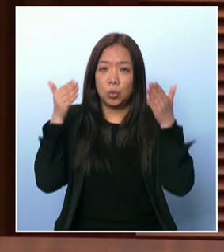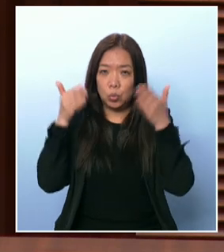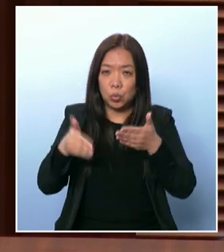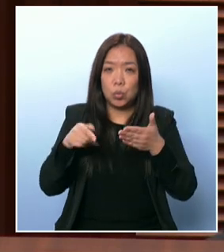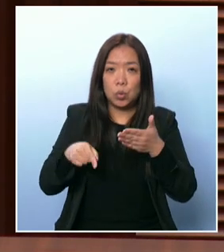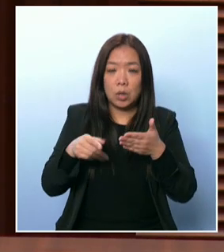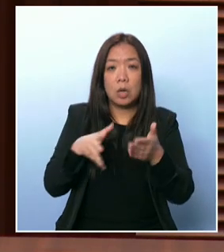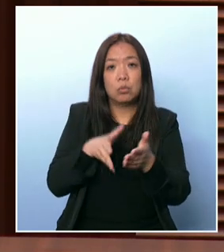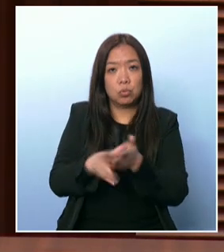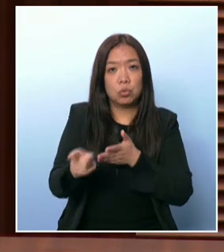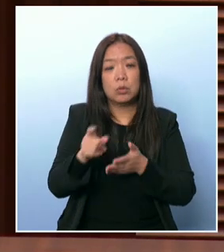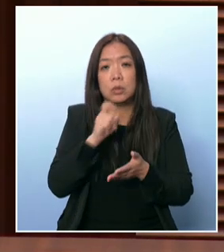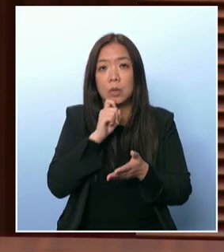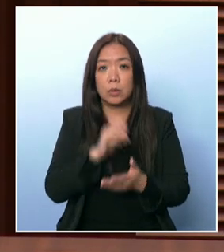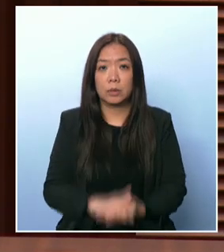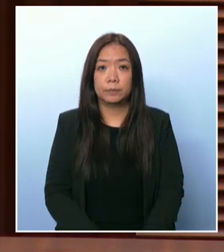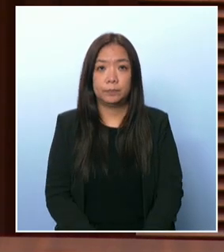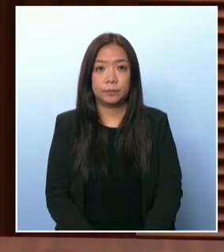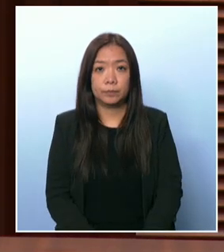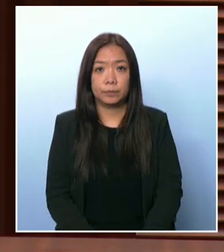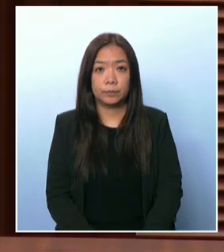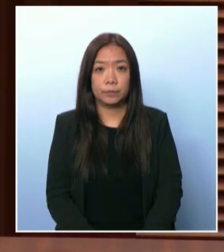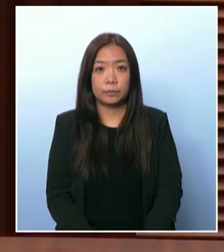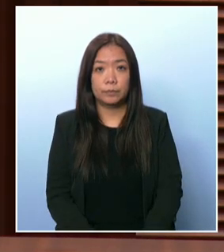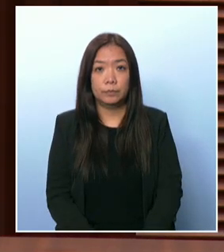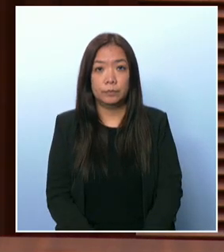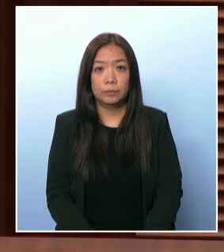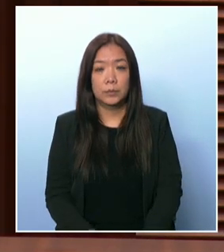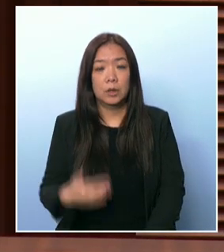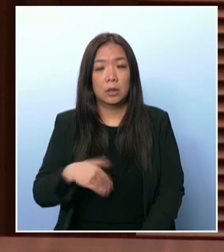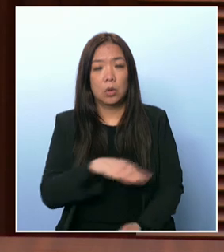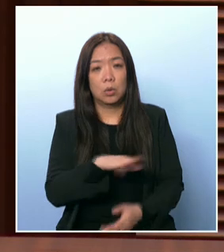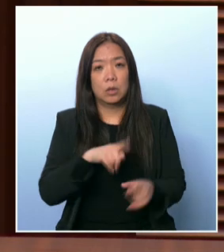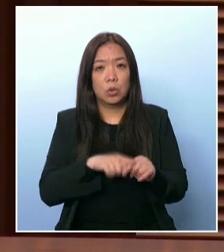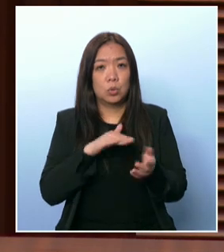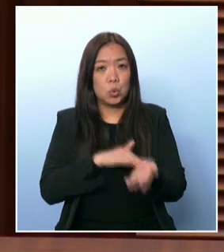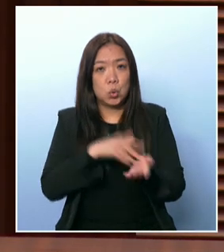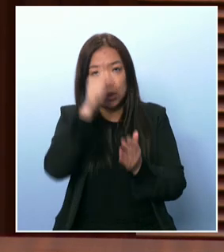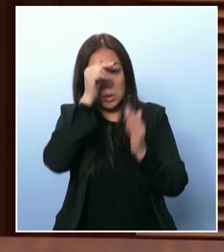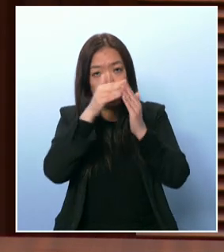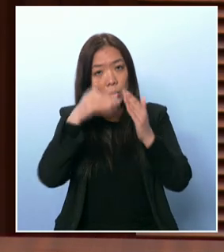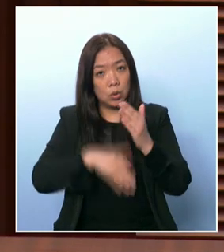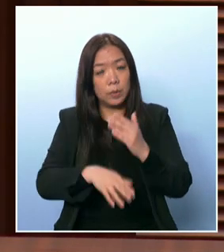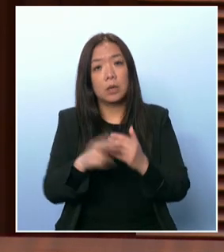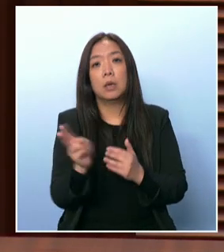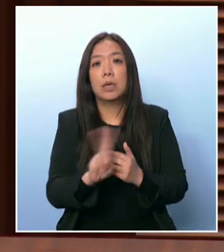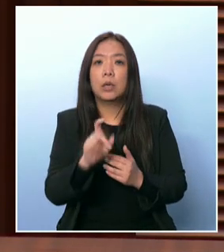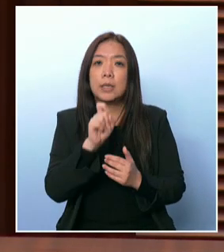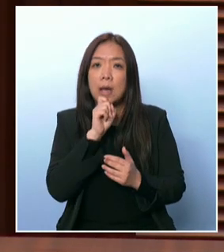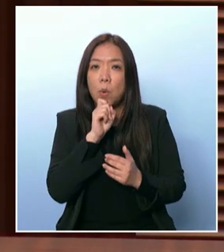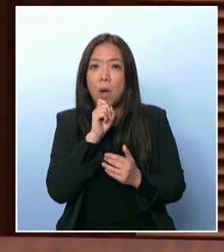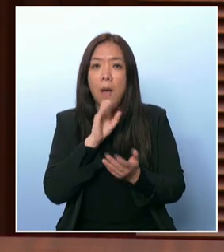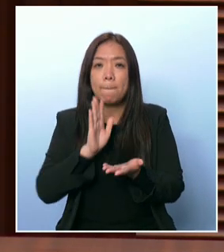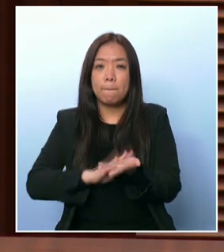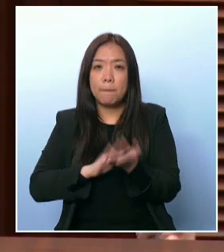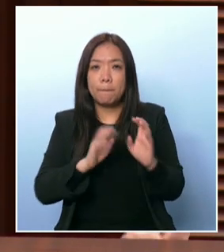gynecology. Some CM practitioners are experts in the field.